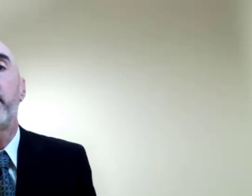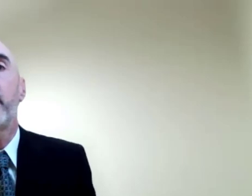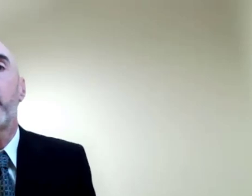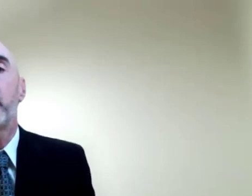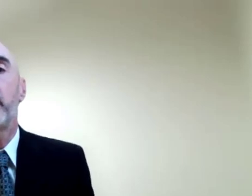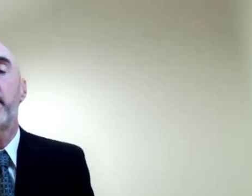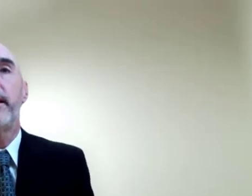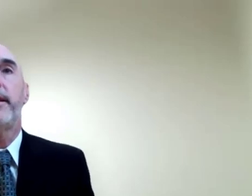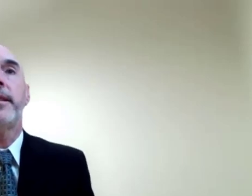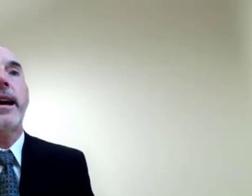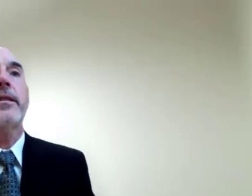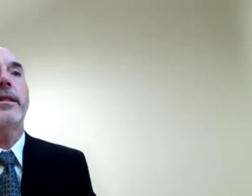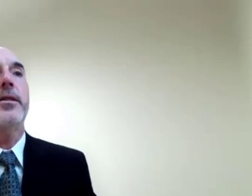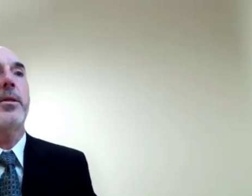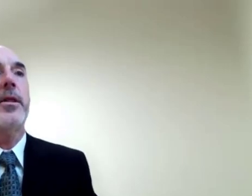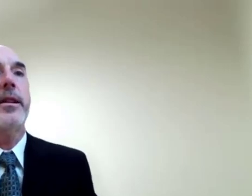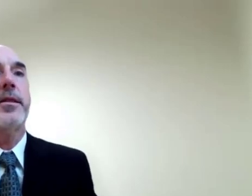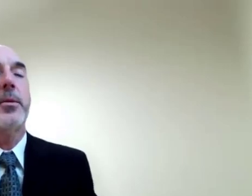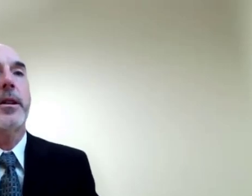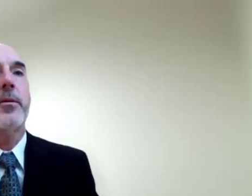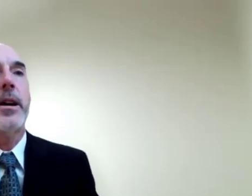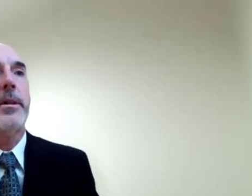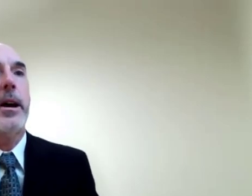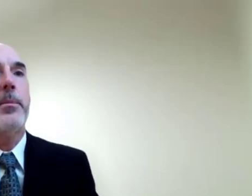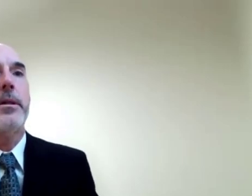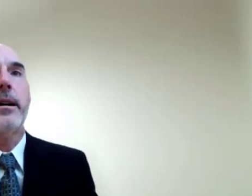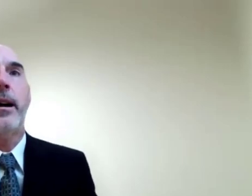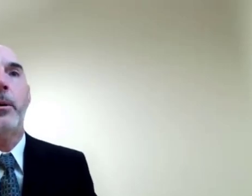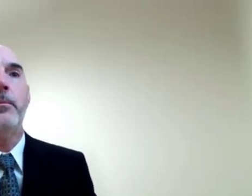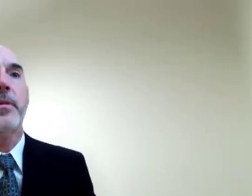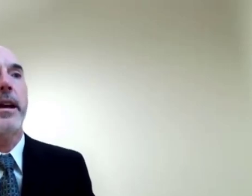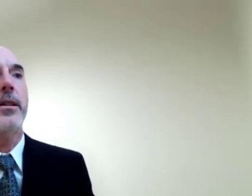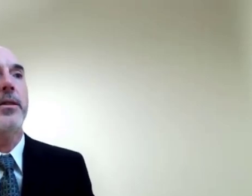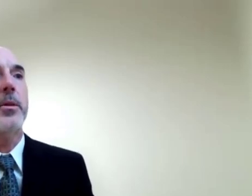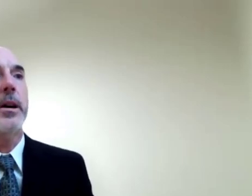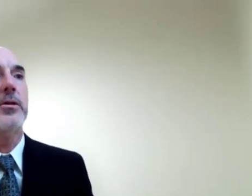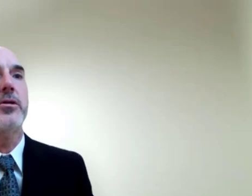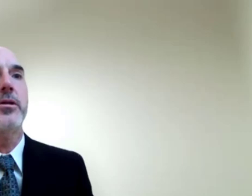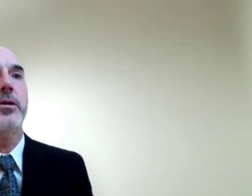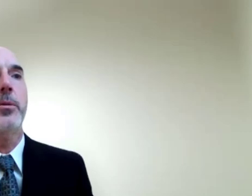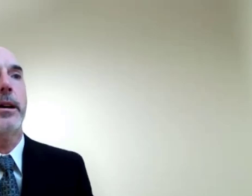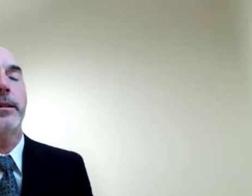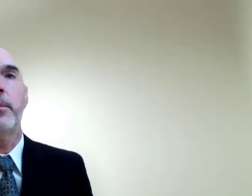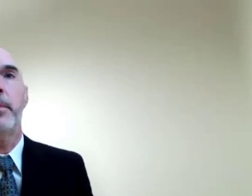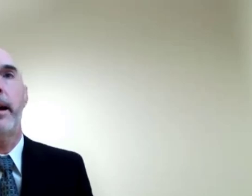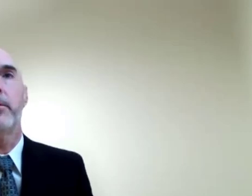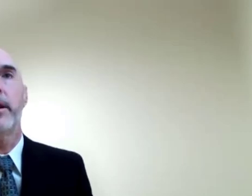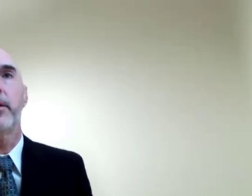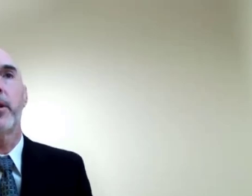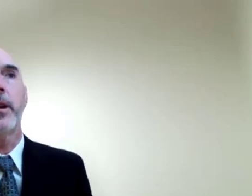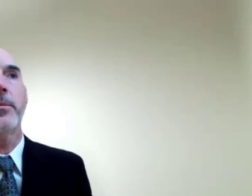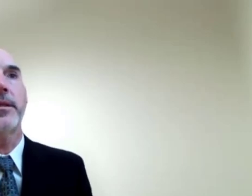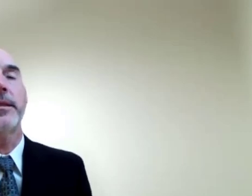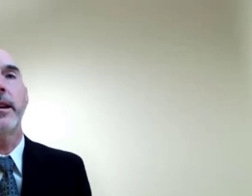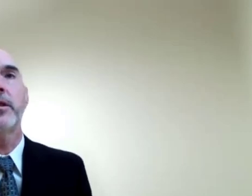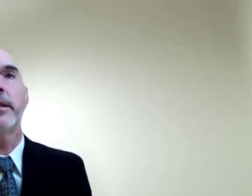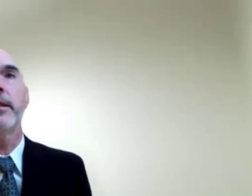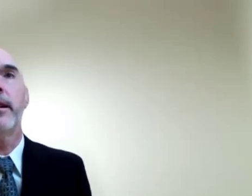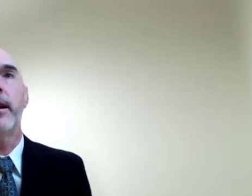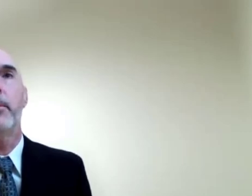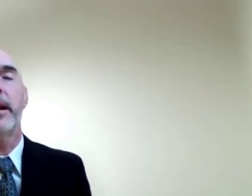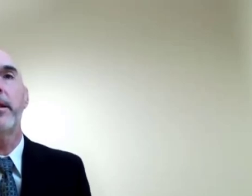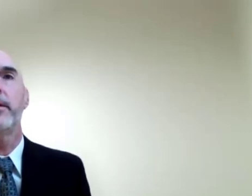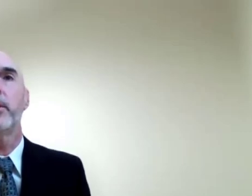So that's it for the questions, and it is exactly 2:30, so we're going to wrap it up. Thank you so much to Matt and Riz for a great